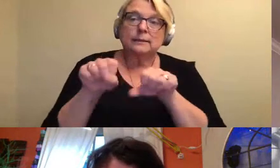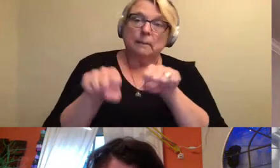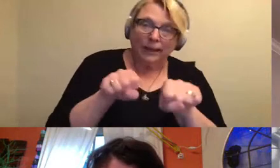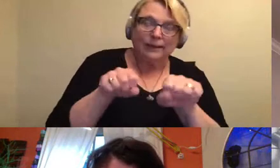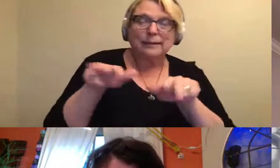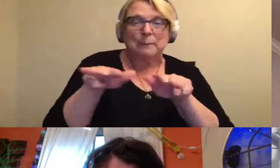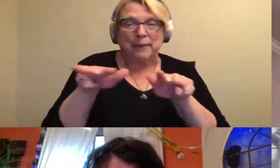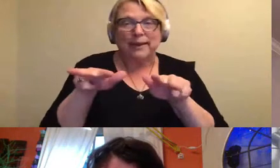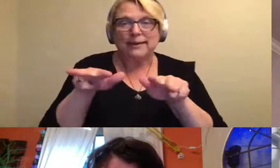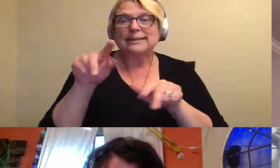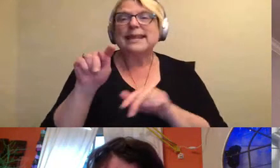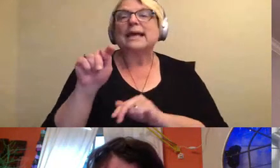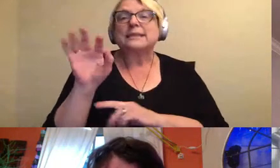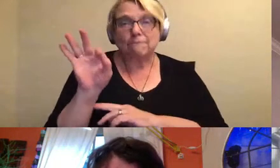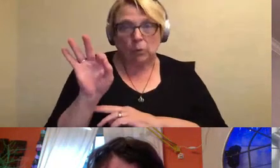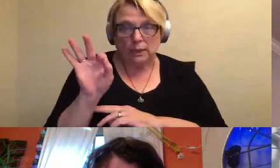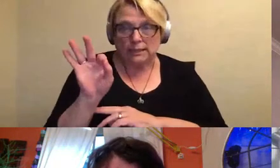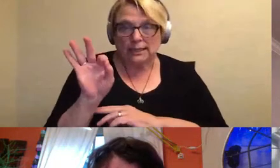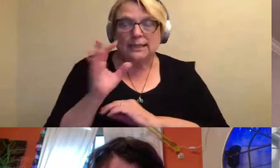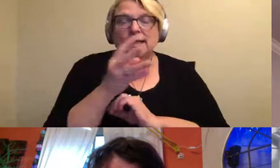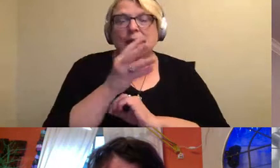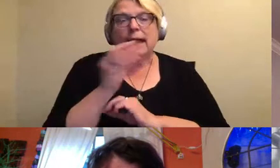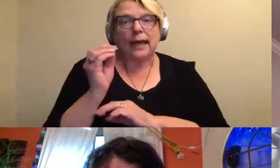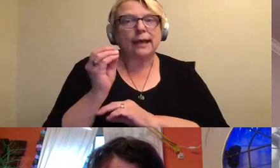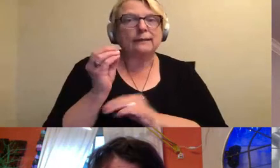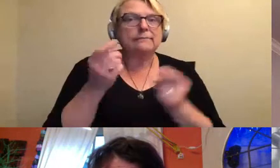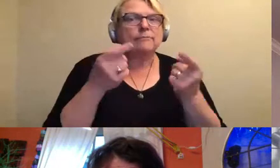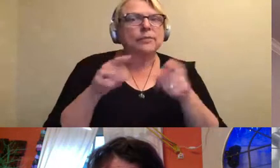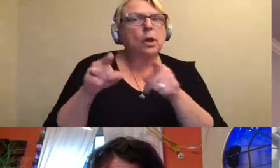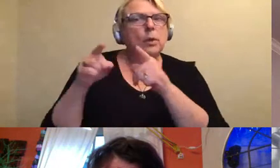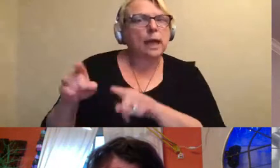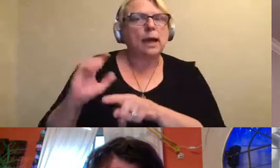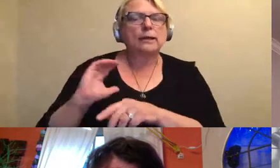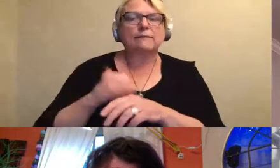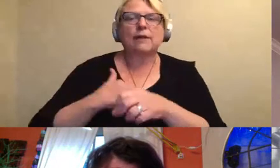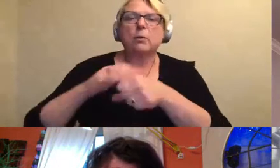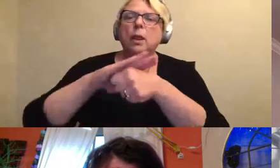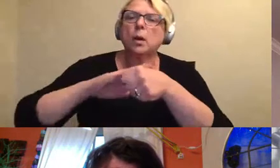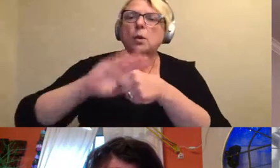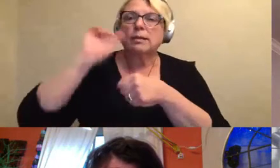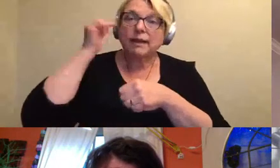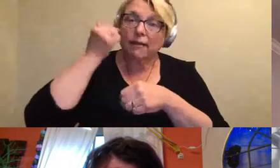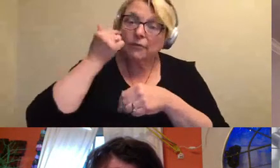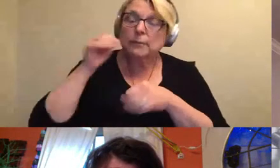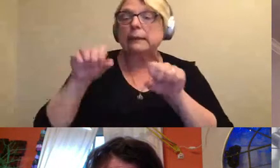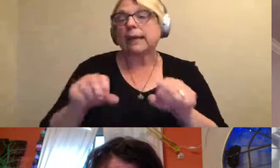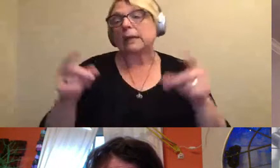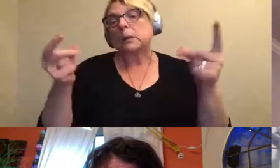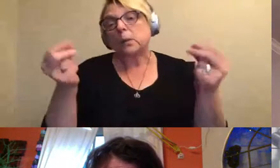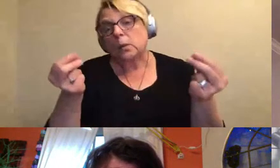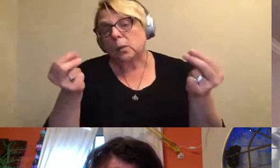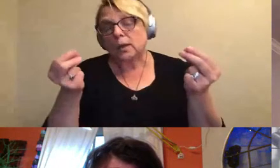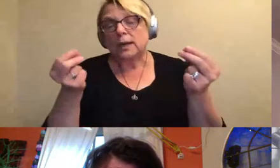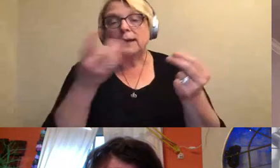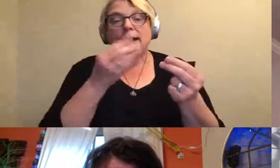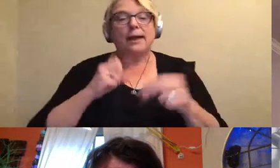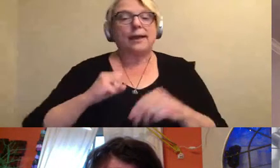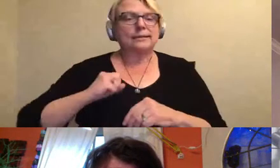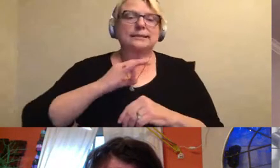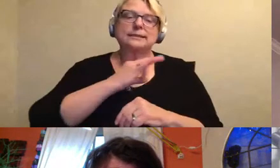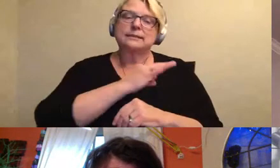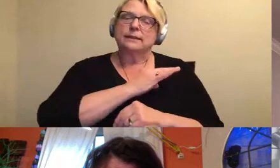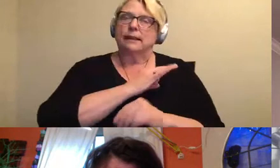and the goings on of what our local government can do. And the staff have